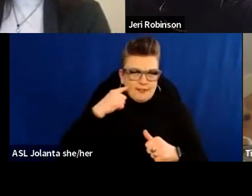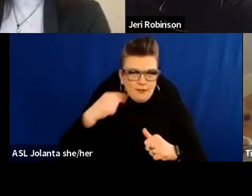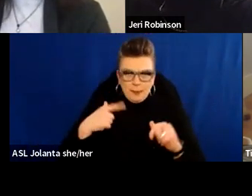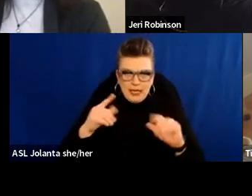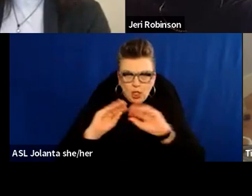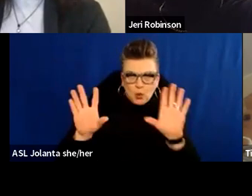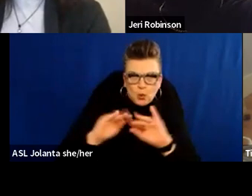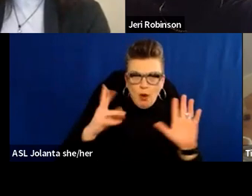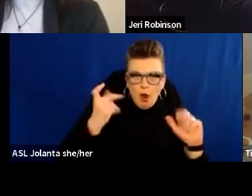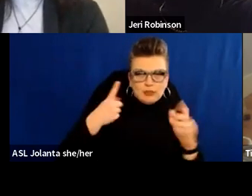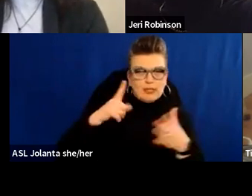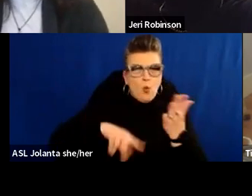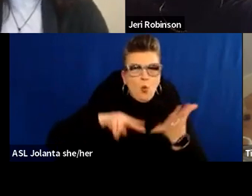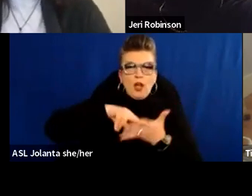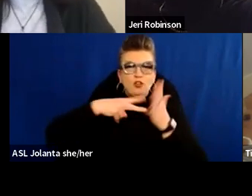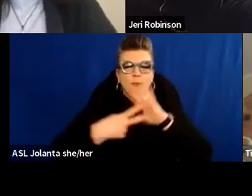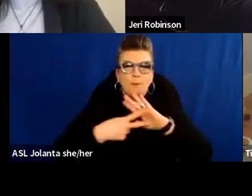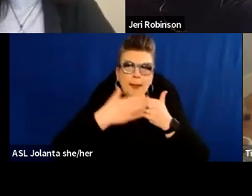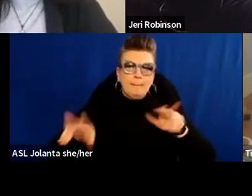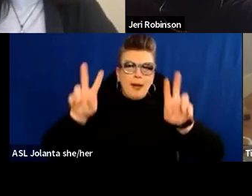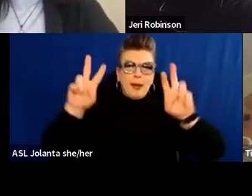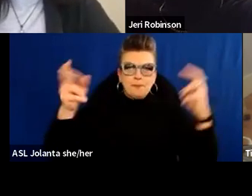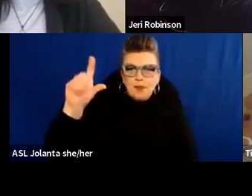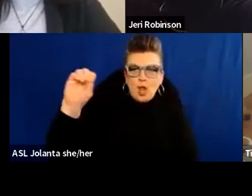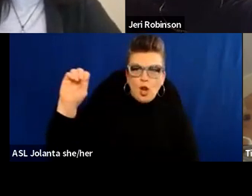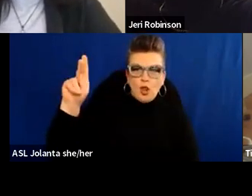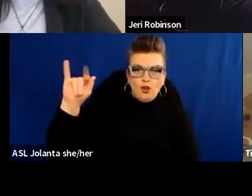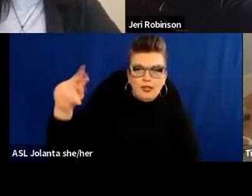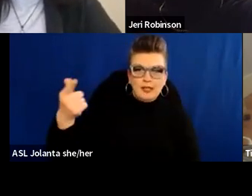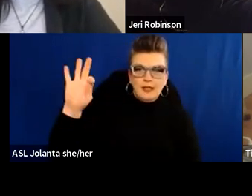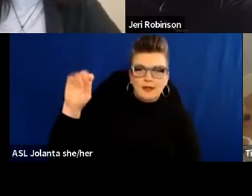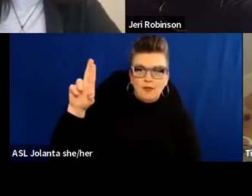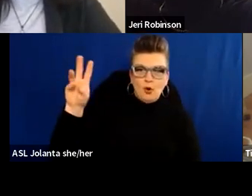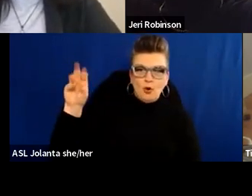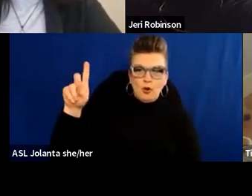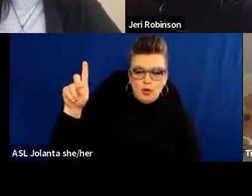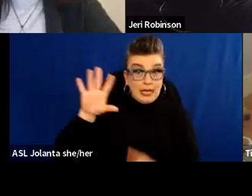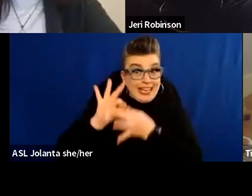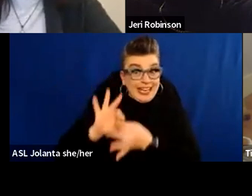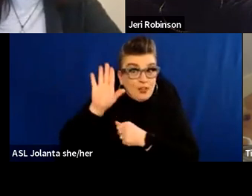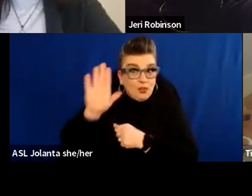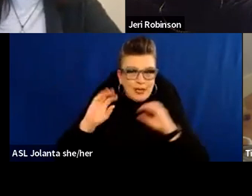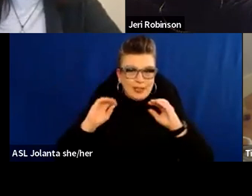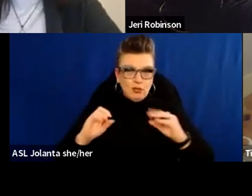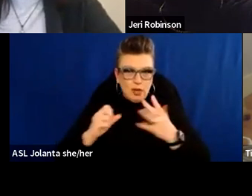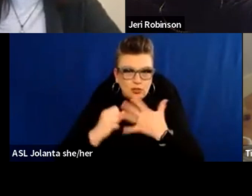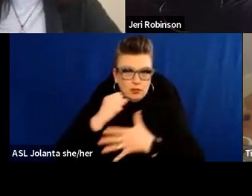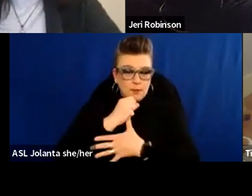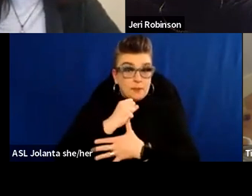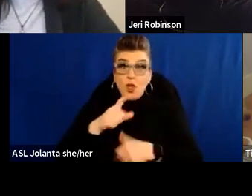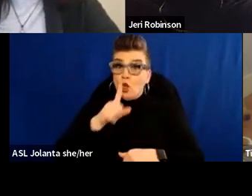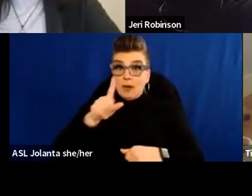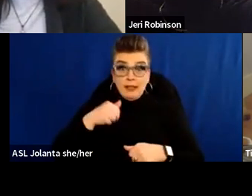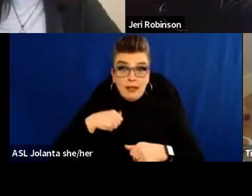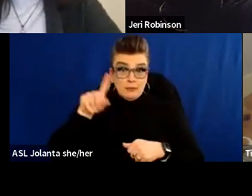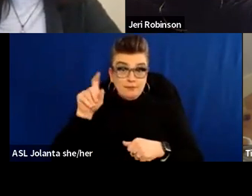forward piece um in your presentation uh around your instructional priorities and i'm thinking specifically about